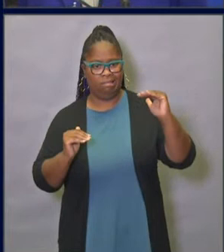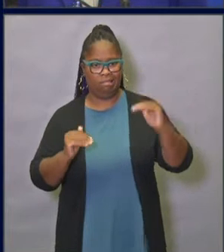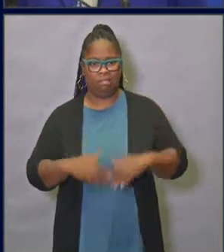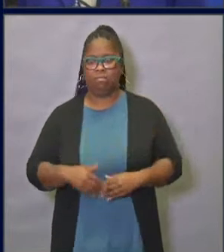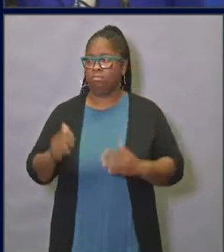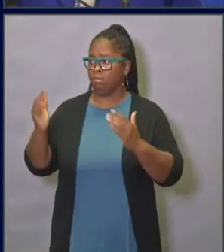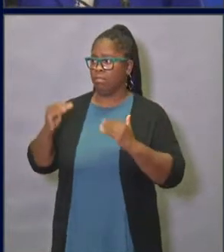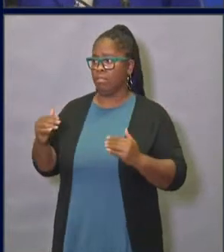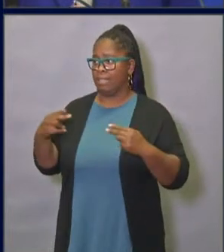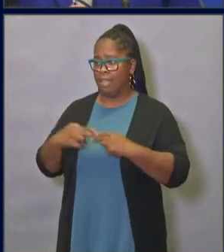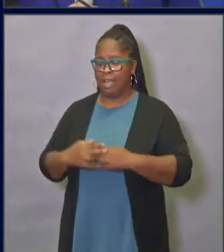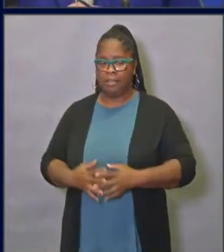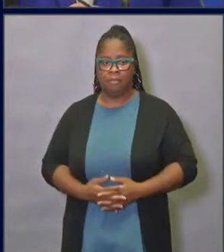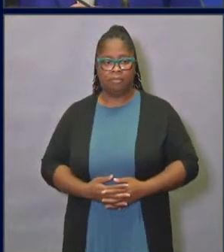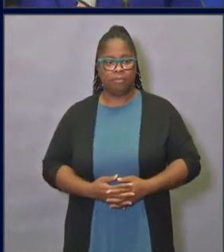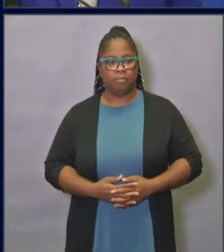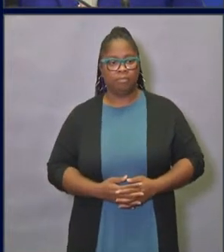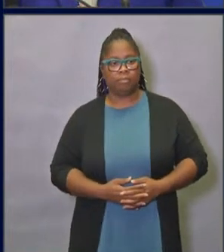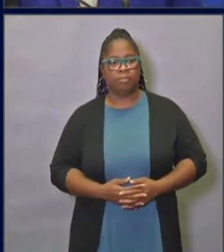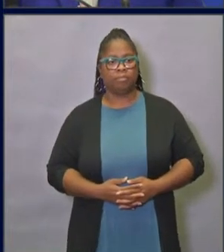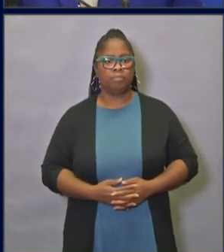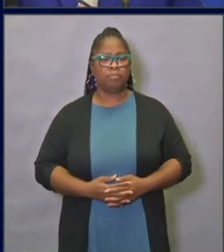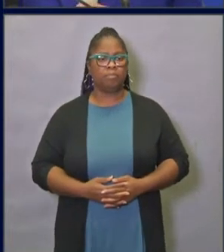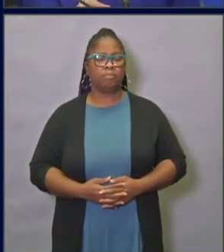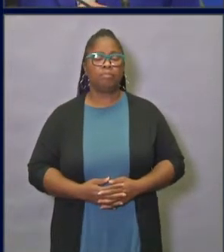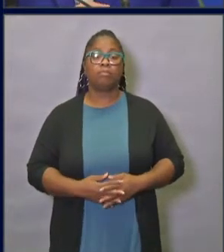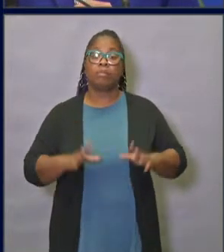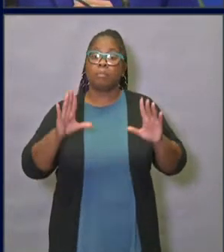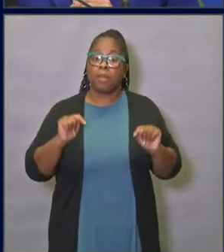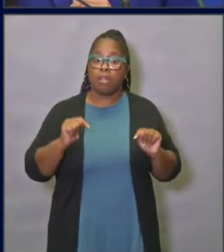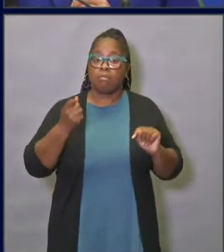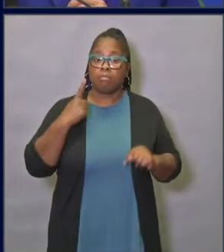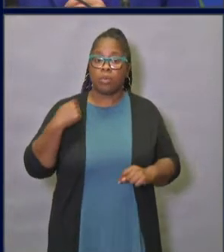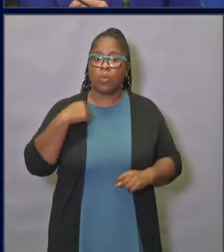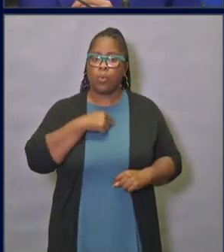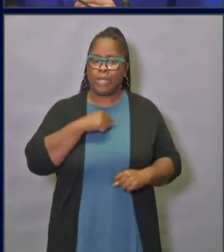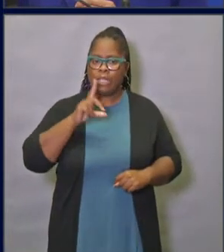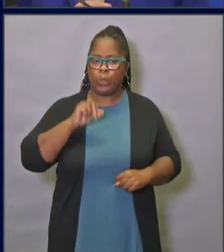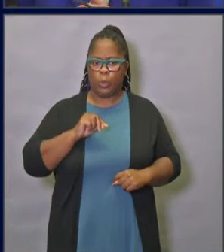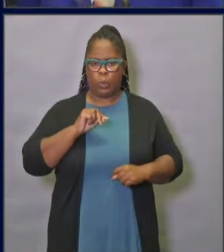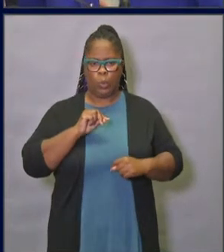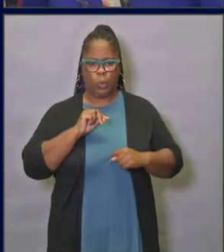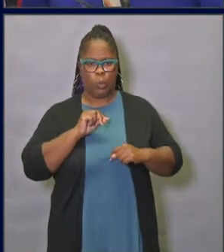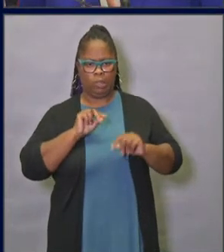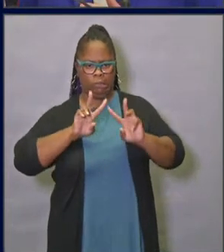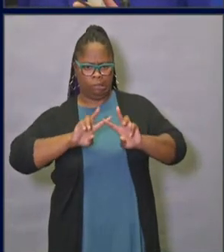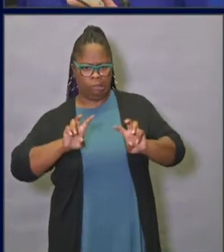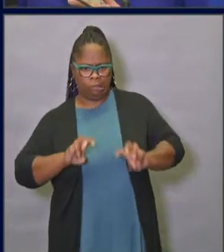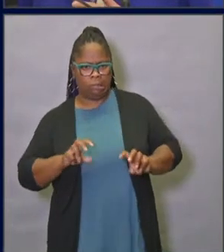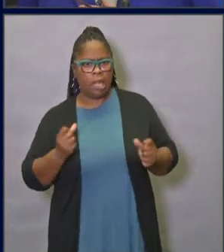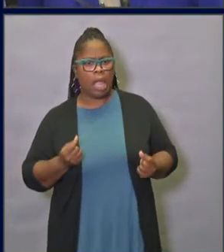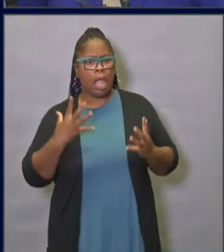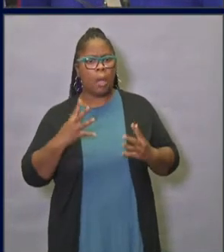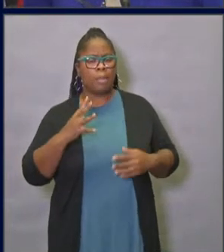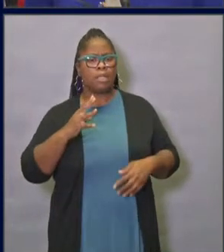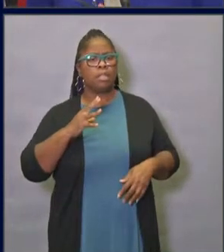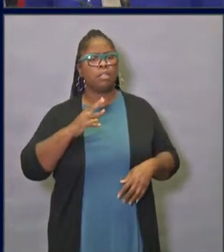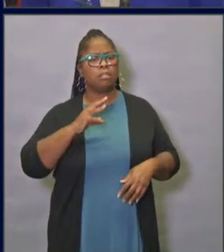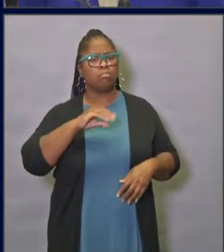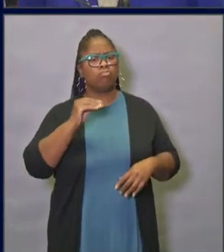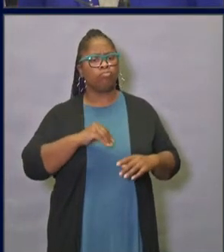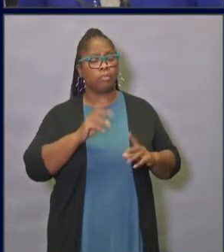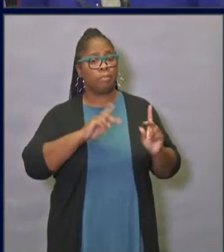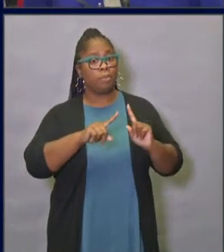next, I'll take the next slide. We do also, however, look at cases and deaths by area